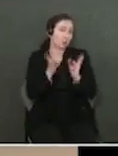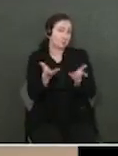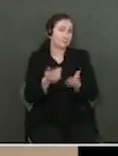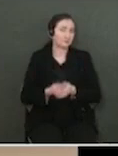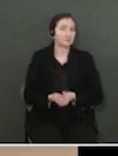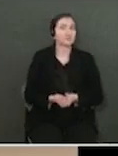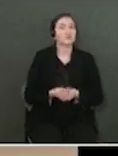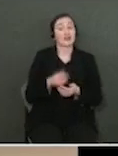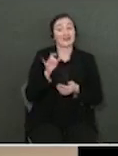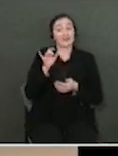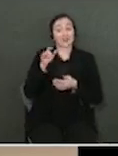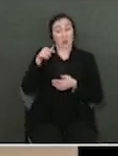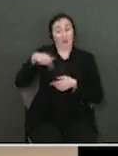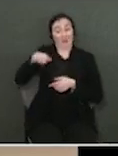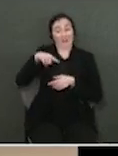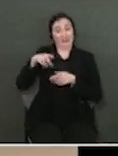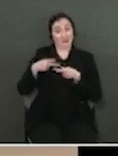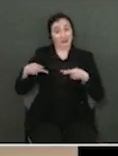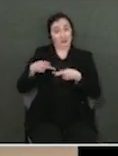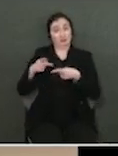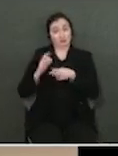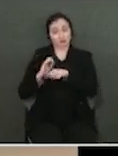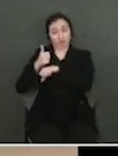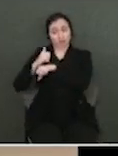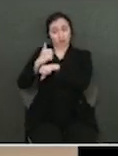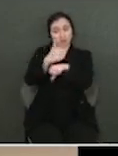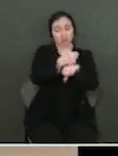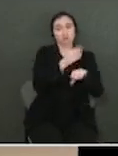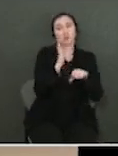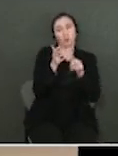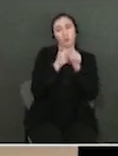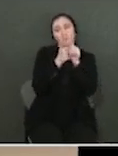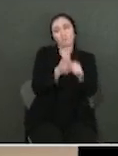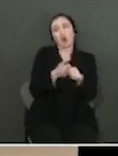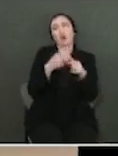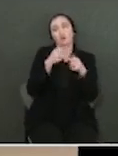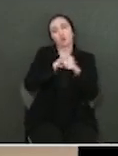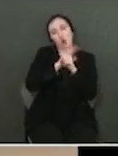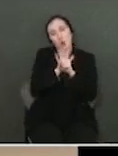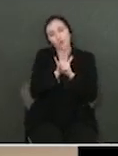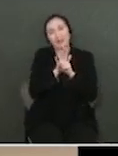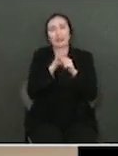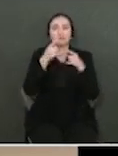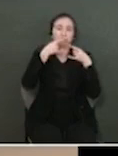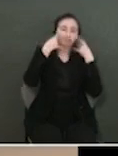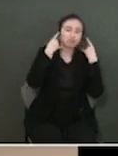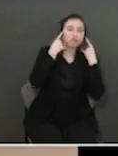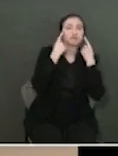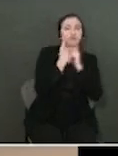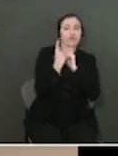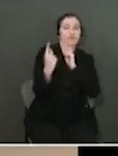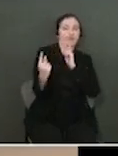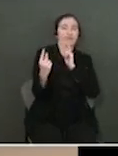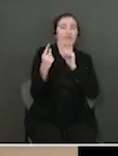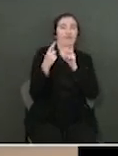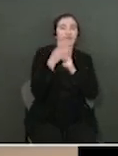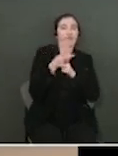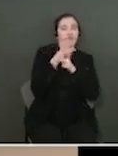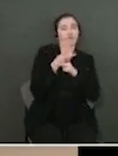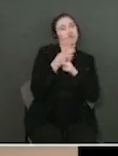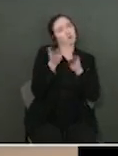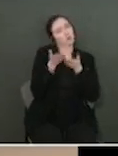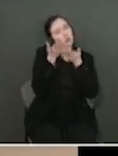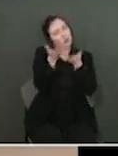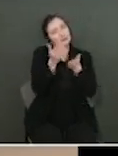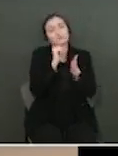These locations will abide by COVID-19 safety protocols and will include physical distancing and strongly suggested but not required face